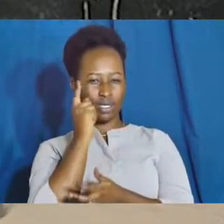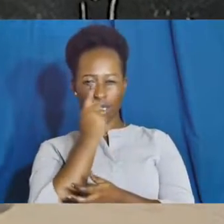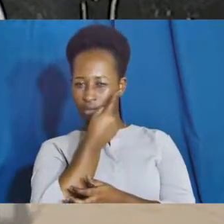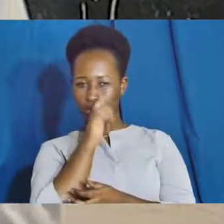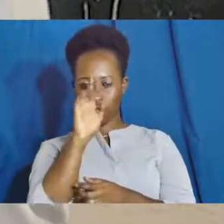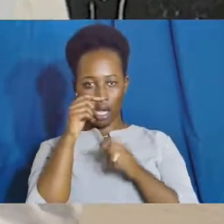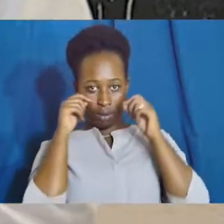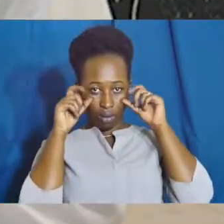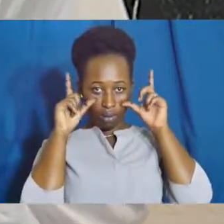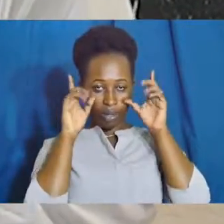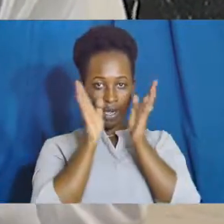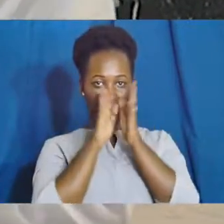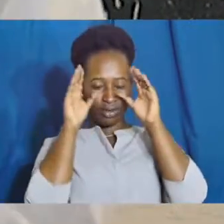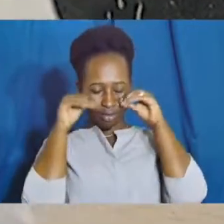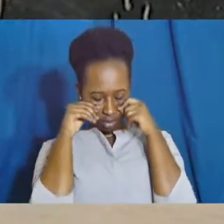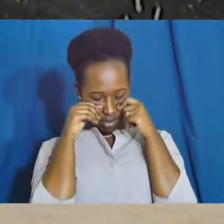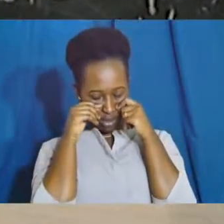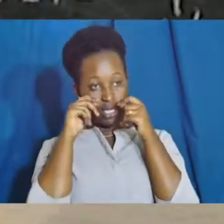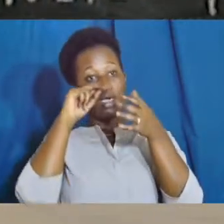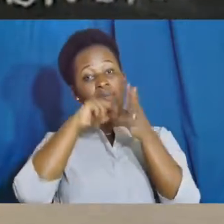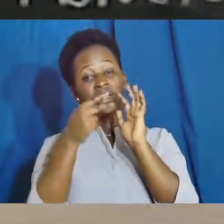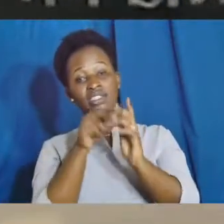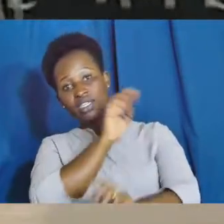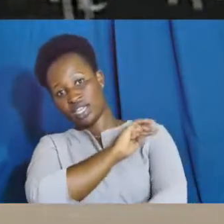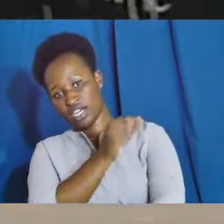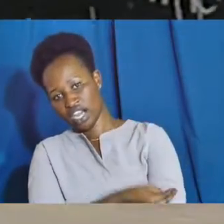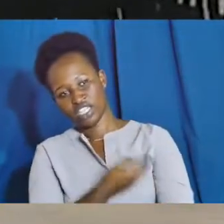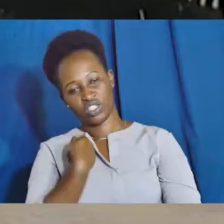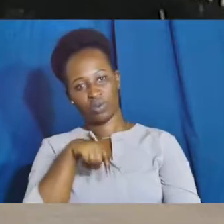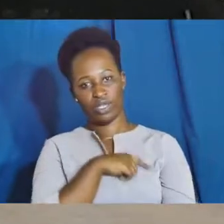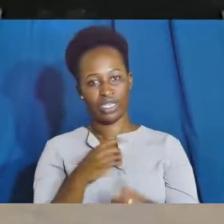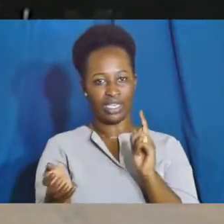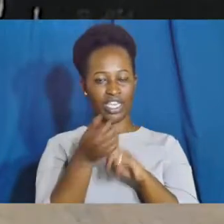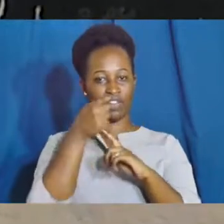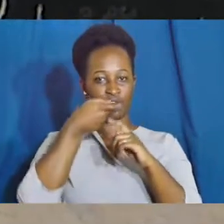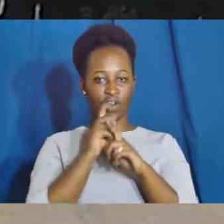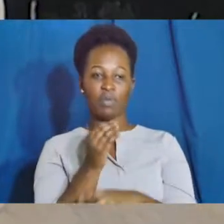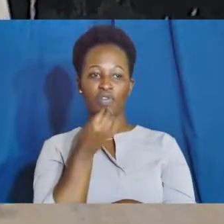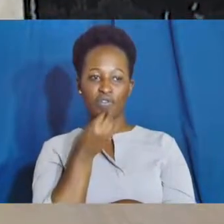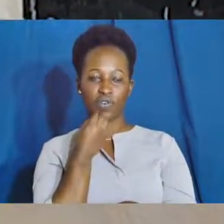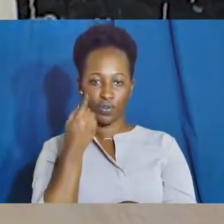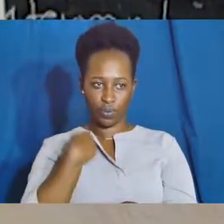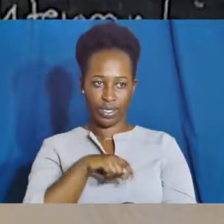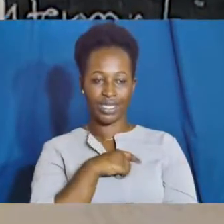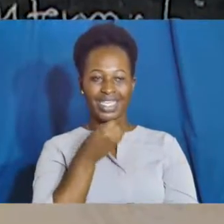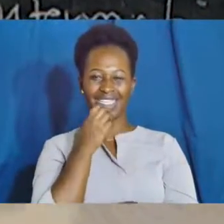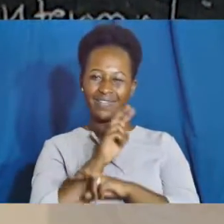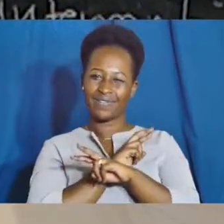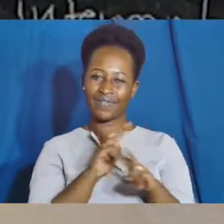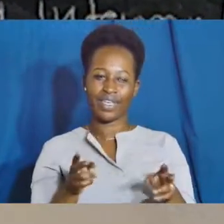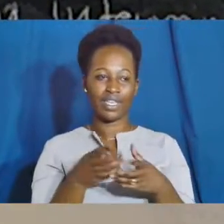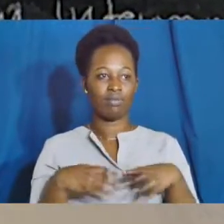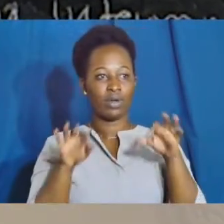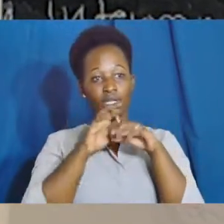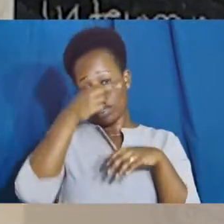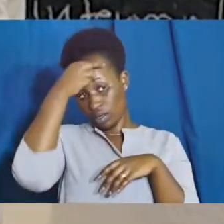and close. Meaning, the energy we get from food we eat is very important. That's why